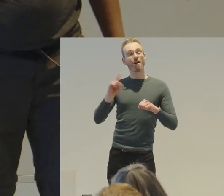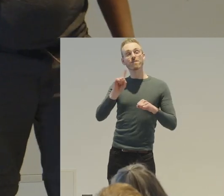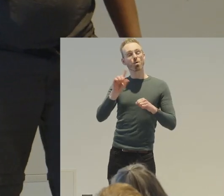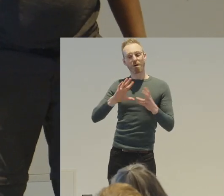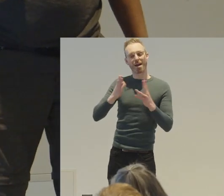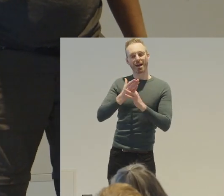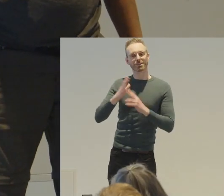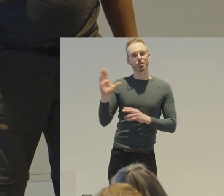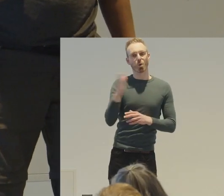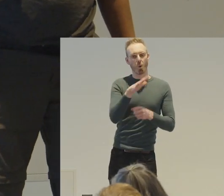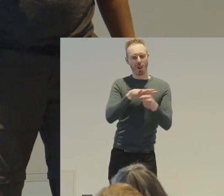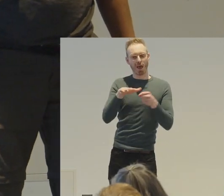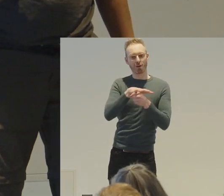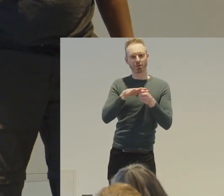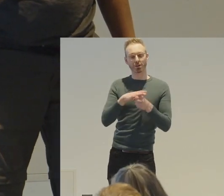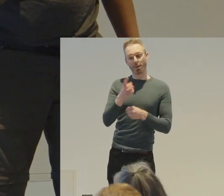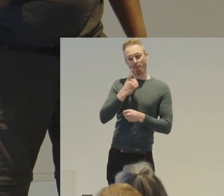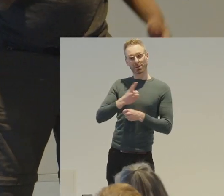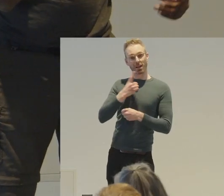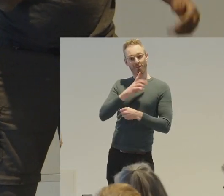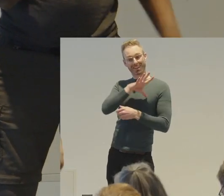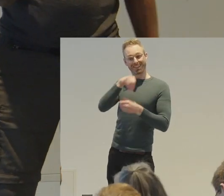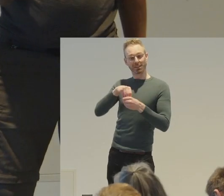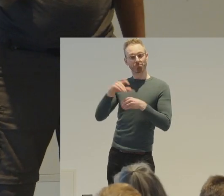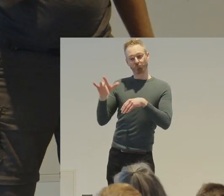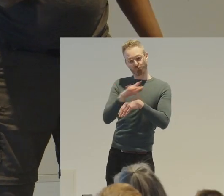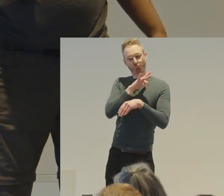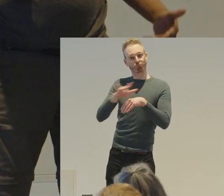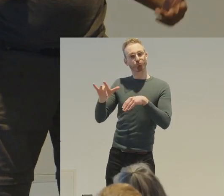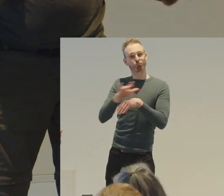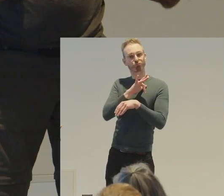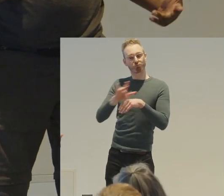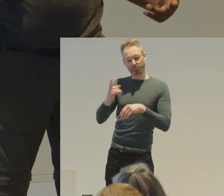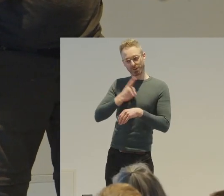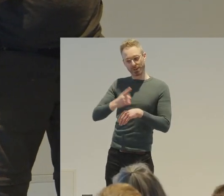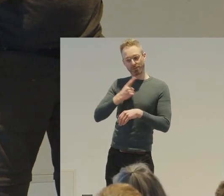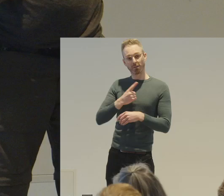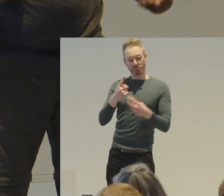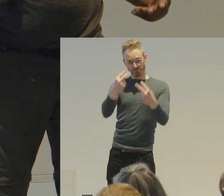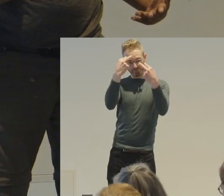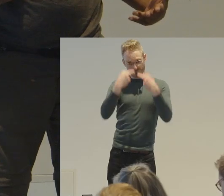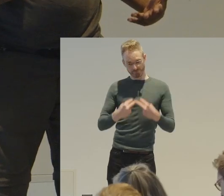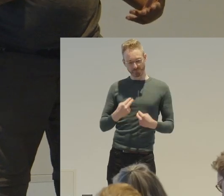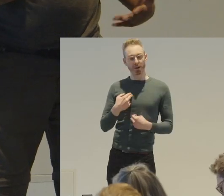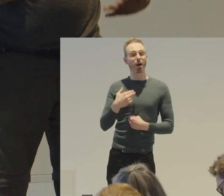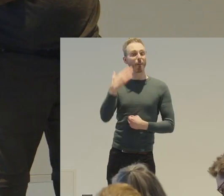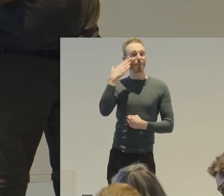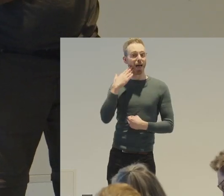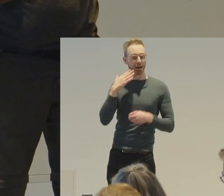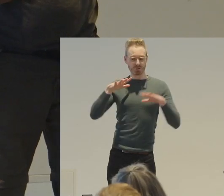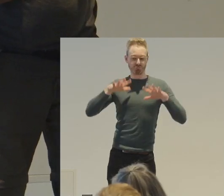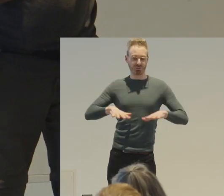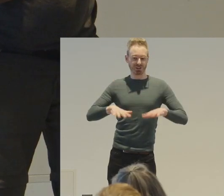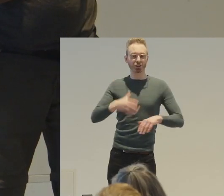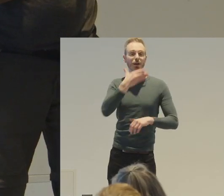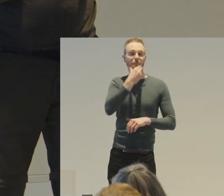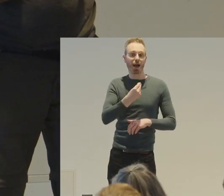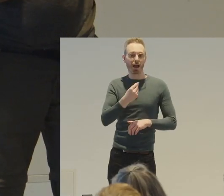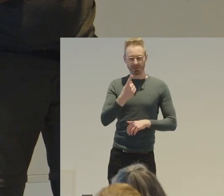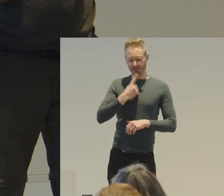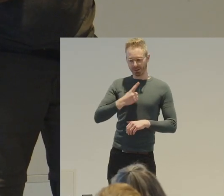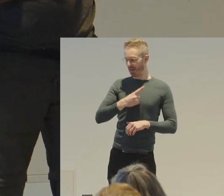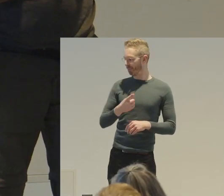an associate artist, and I'm a black British man who's wearing a